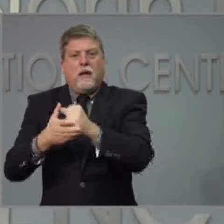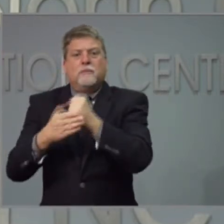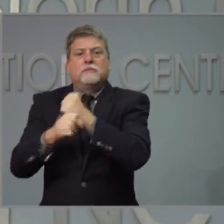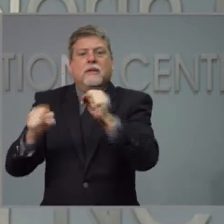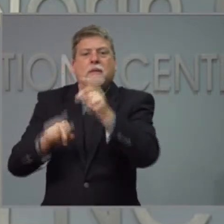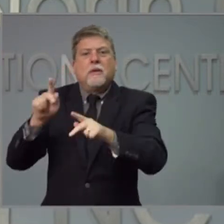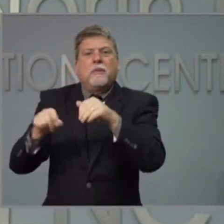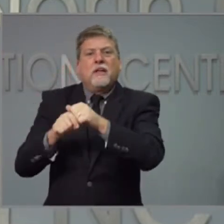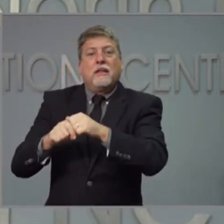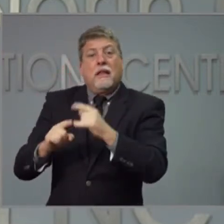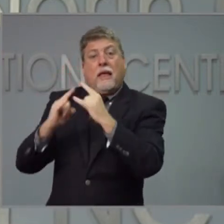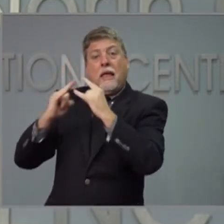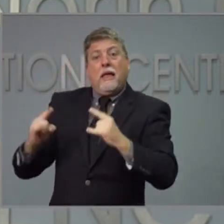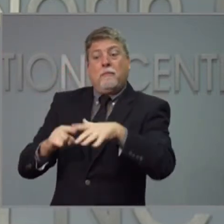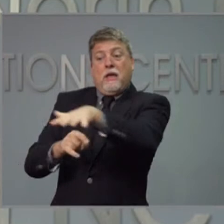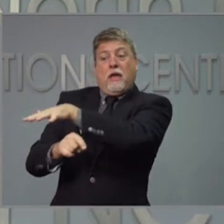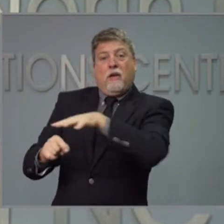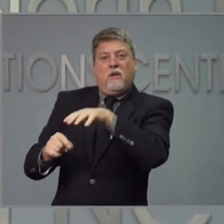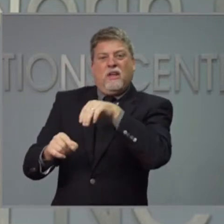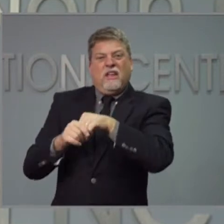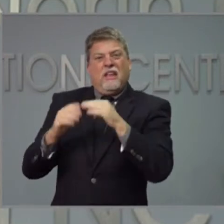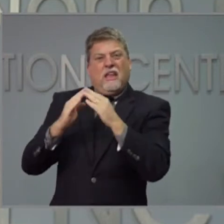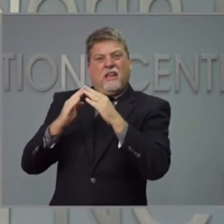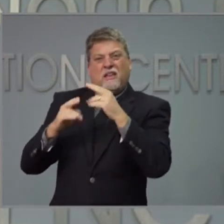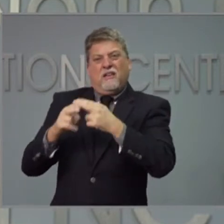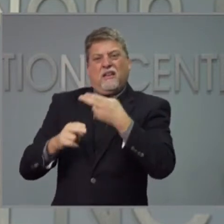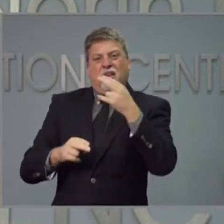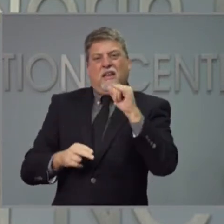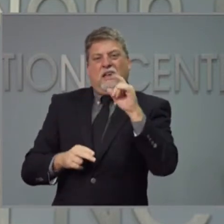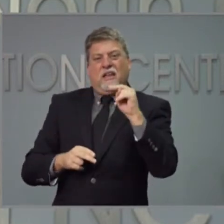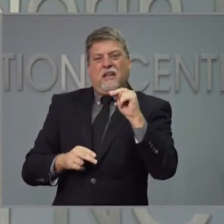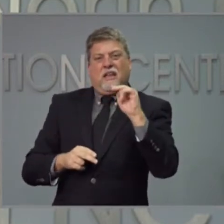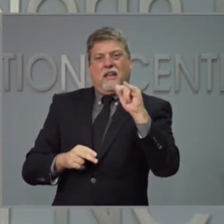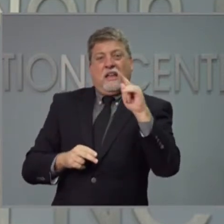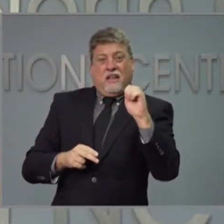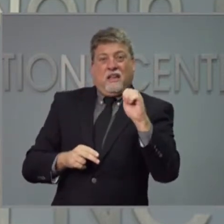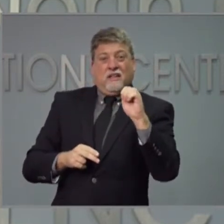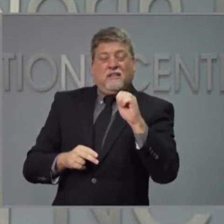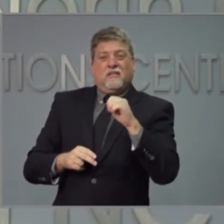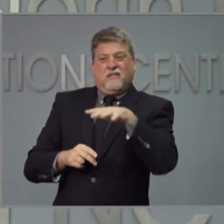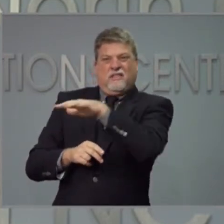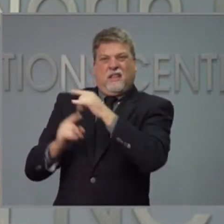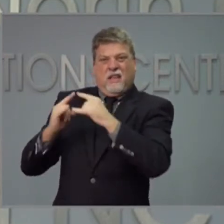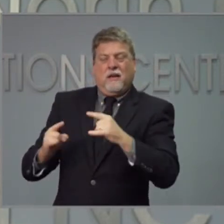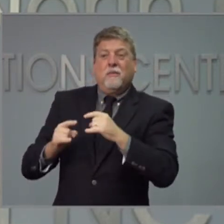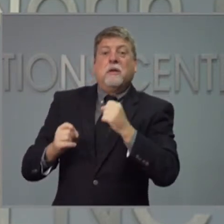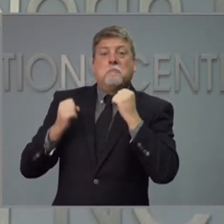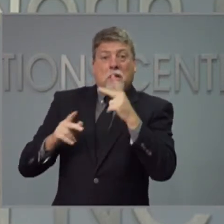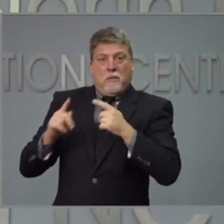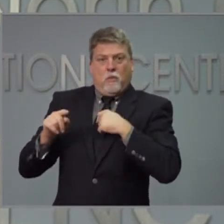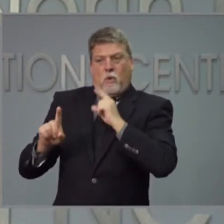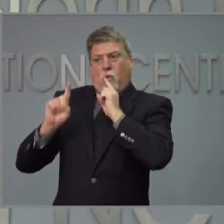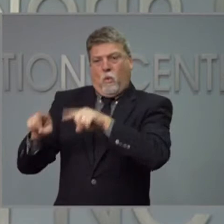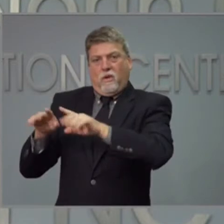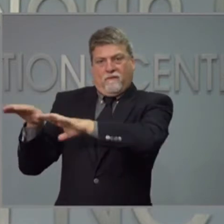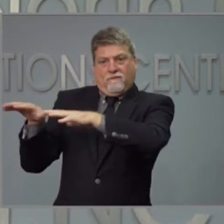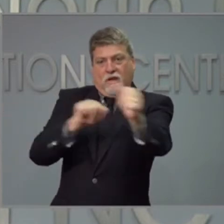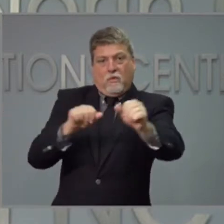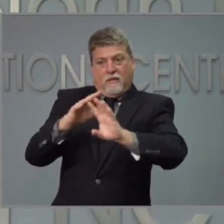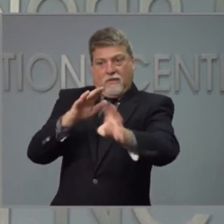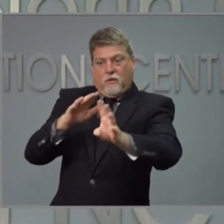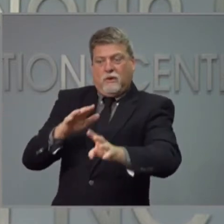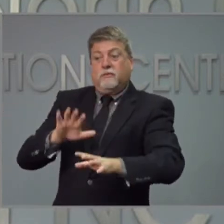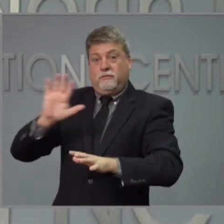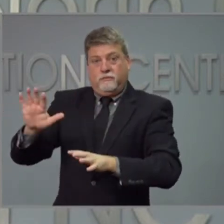who are believed to be missing. A shelter is open for the people who have been evacuated from that campground. In Charlotte,